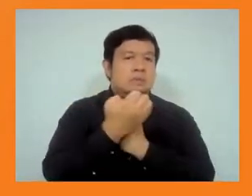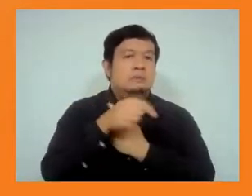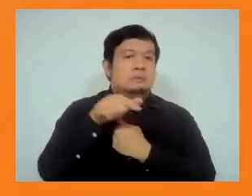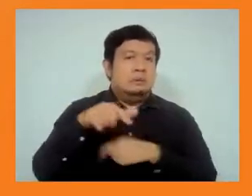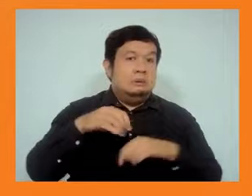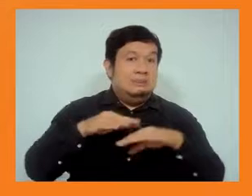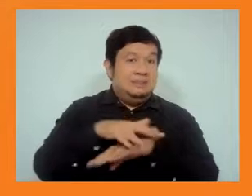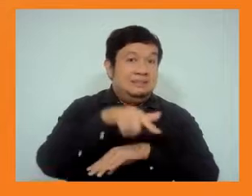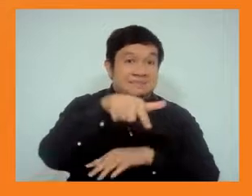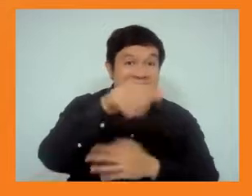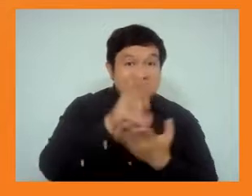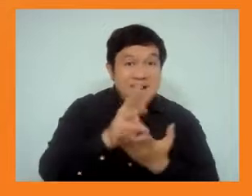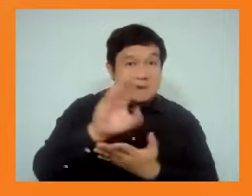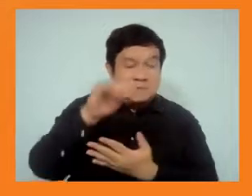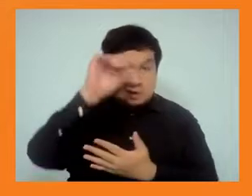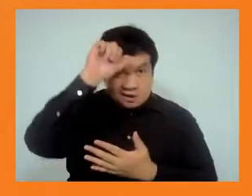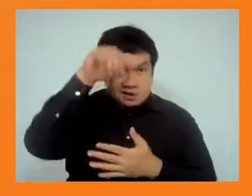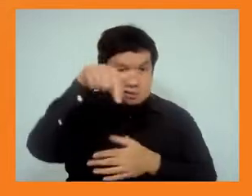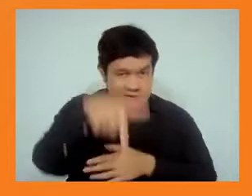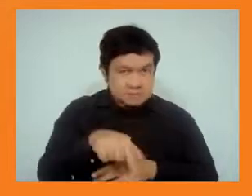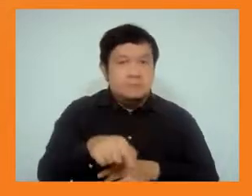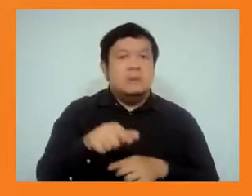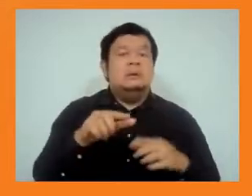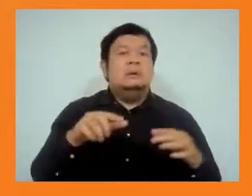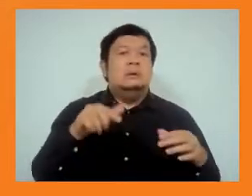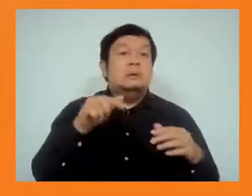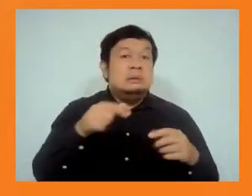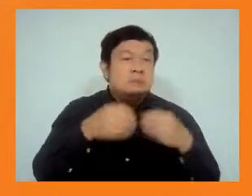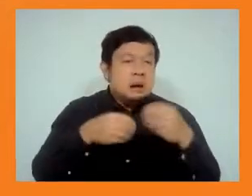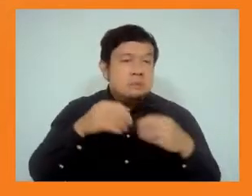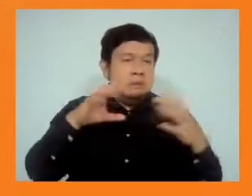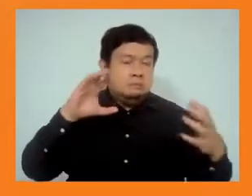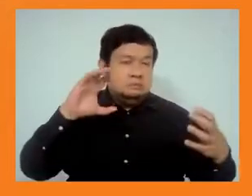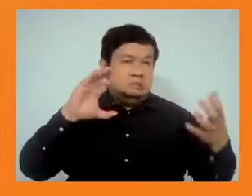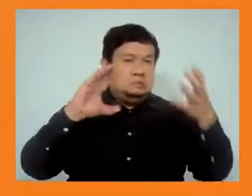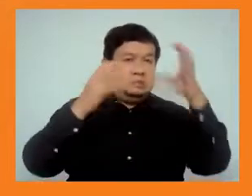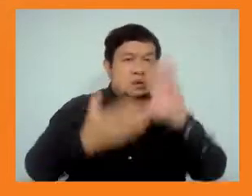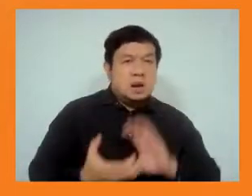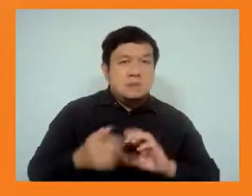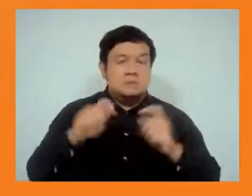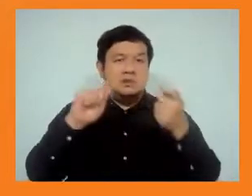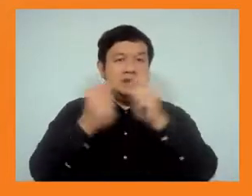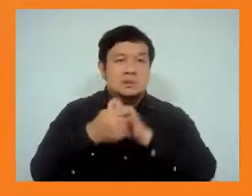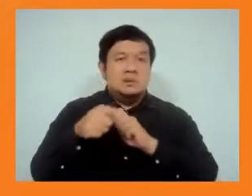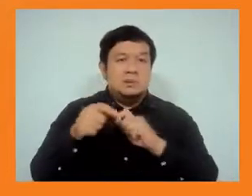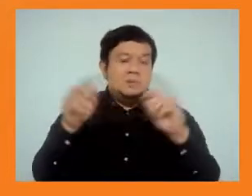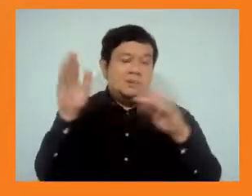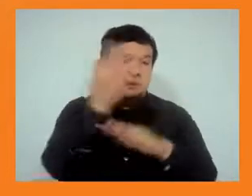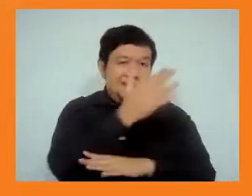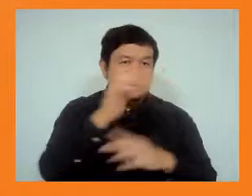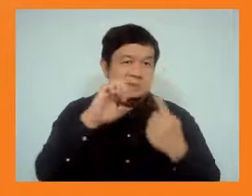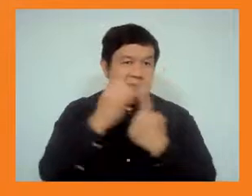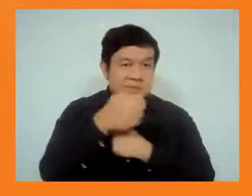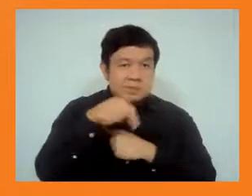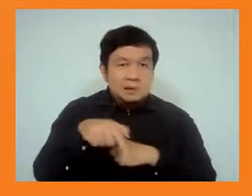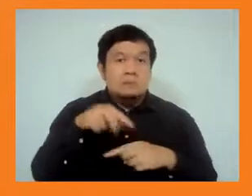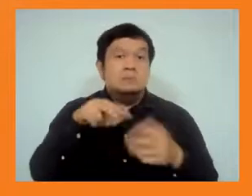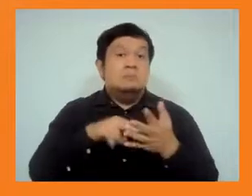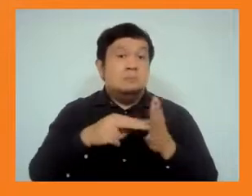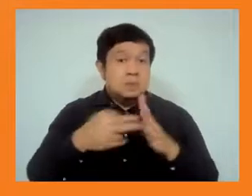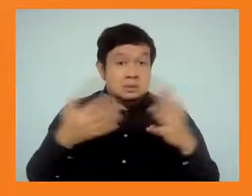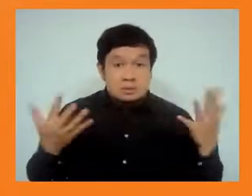had brought in 13 laborers to the project from his own village in interior Bengal. It's quite a poor